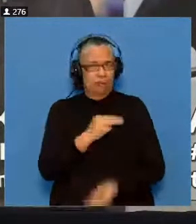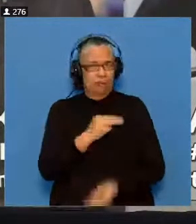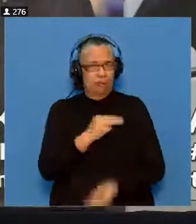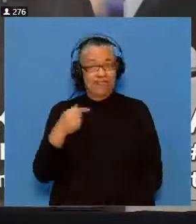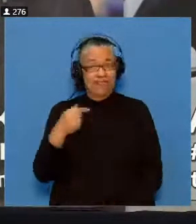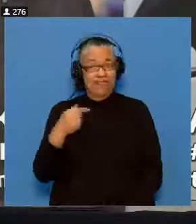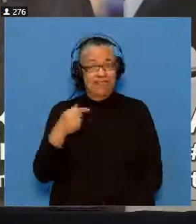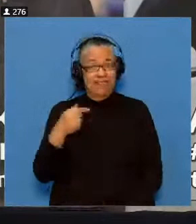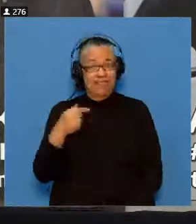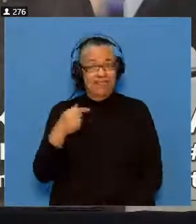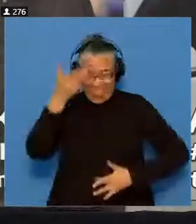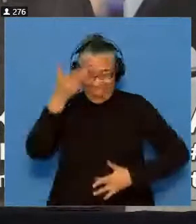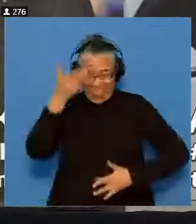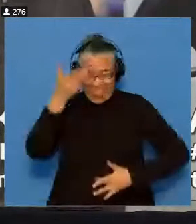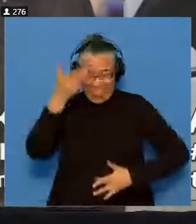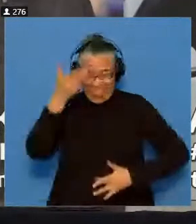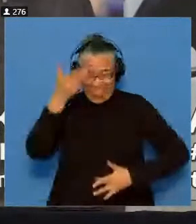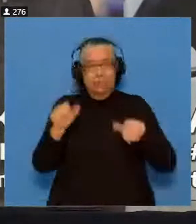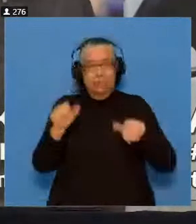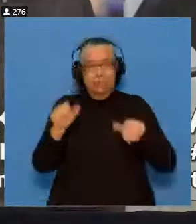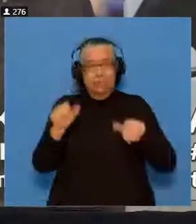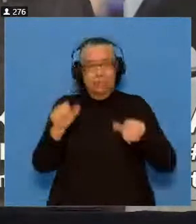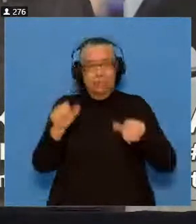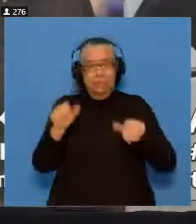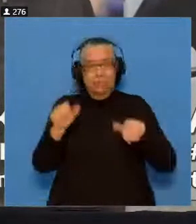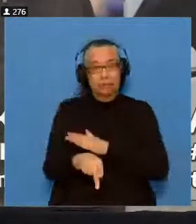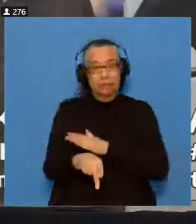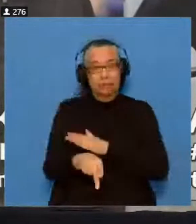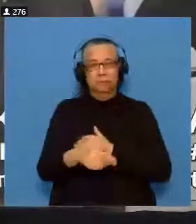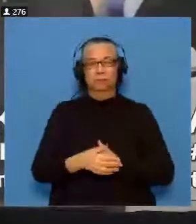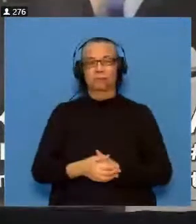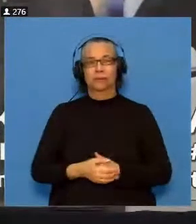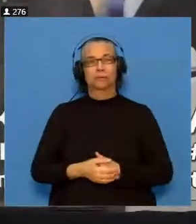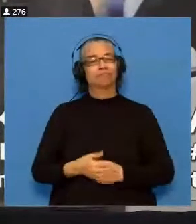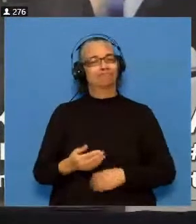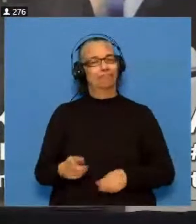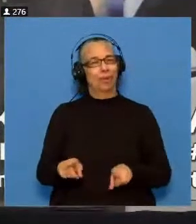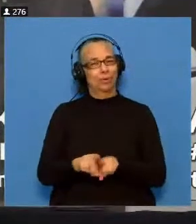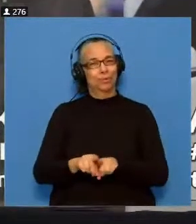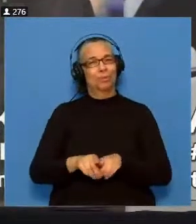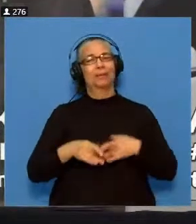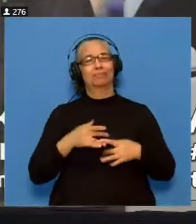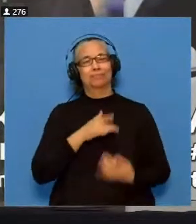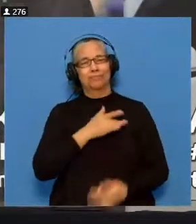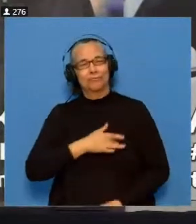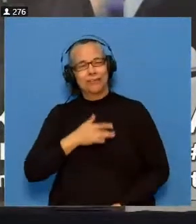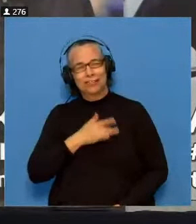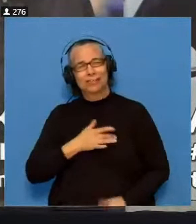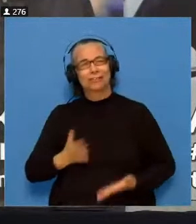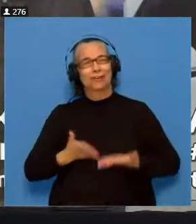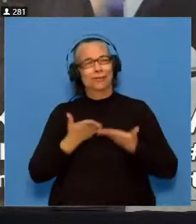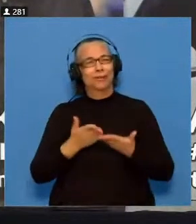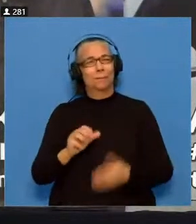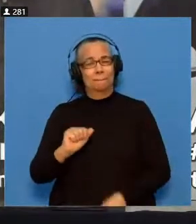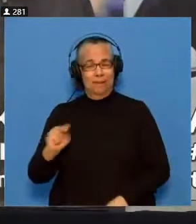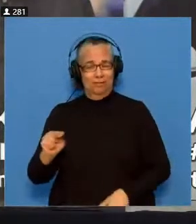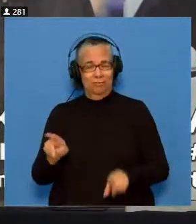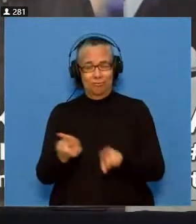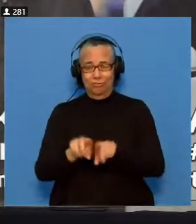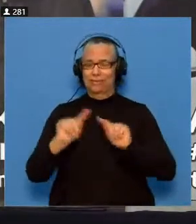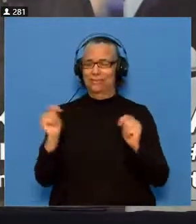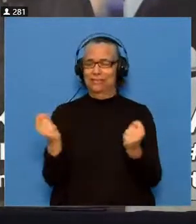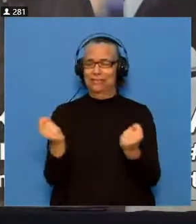lives. I would also like to extend my appreciation to the minister and her team at the Ministry of Health for all that they